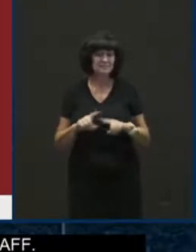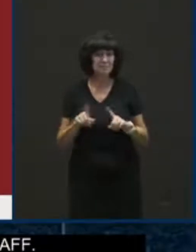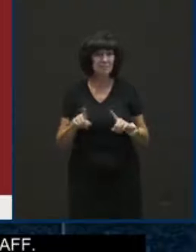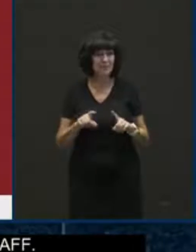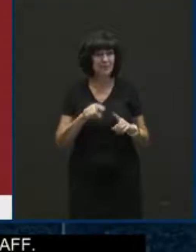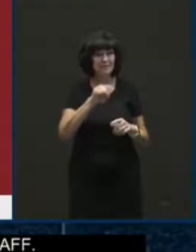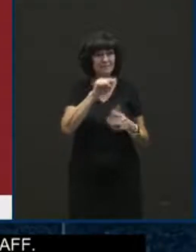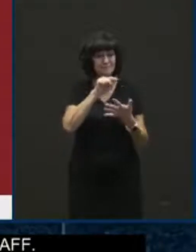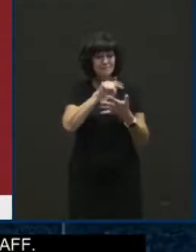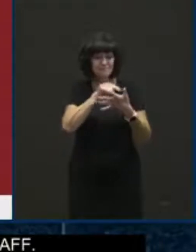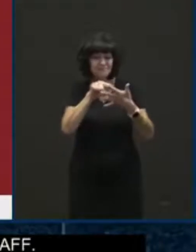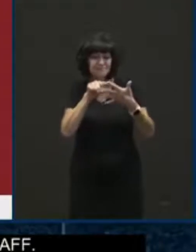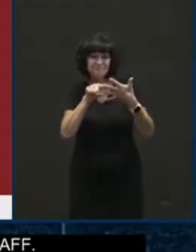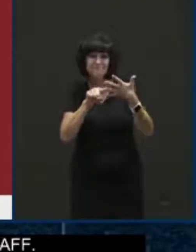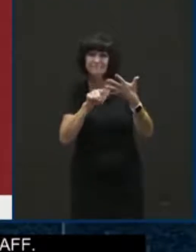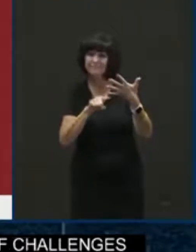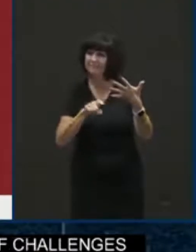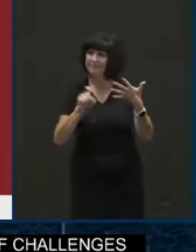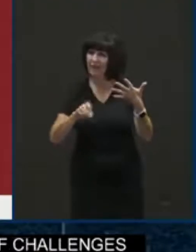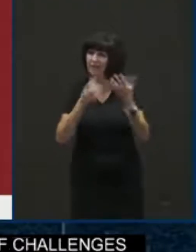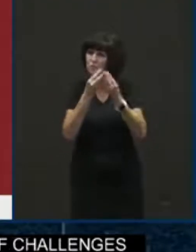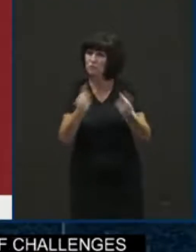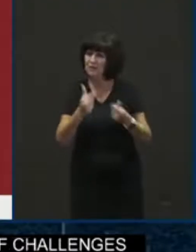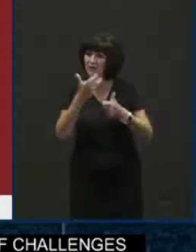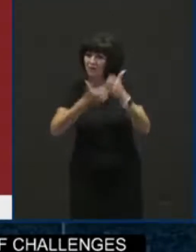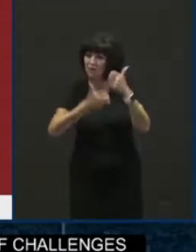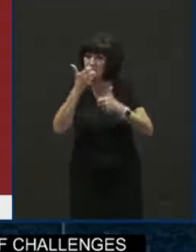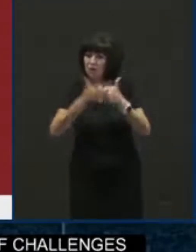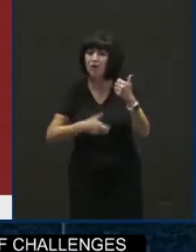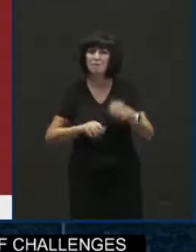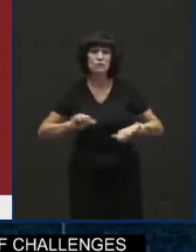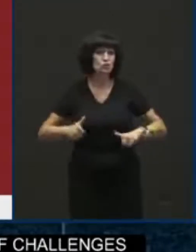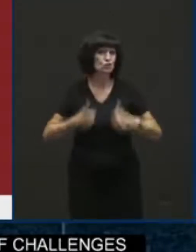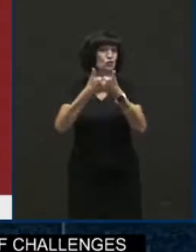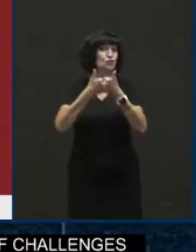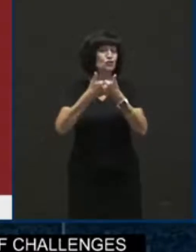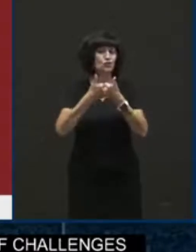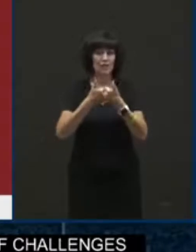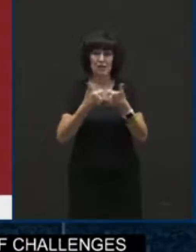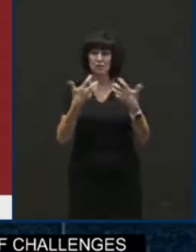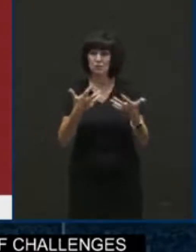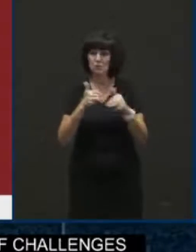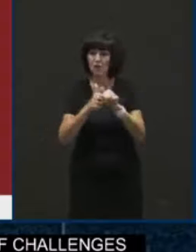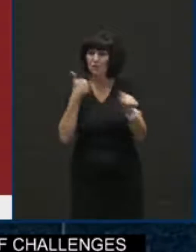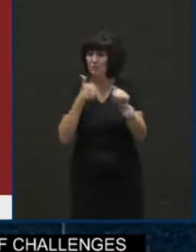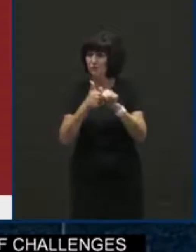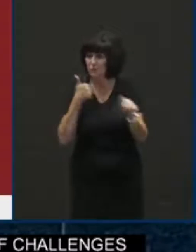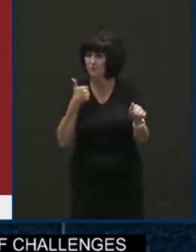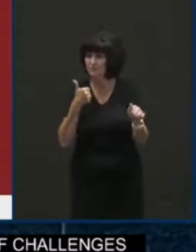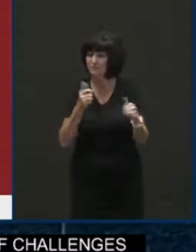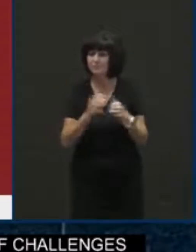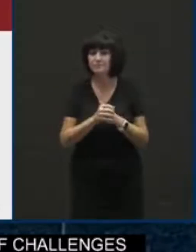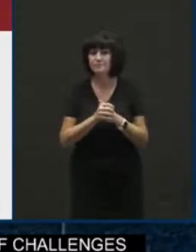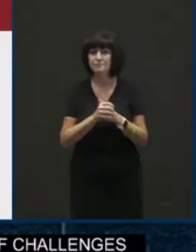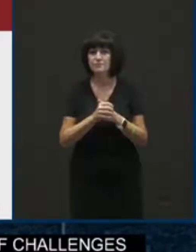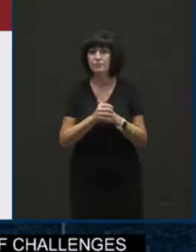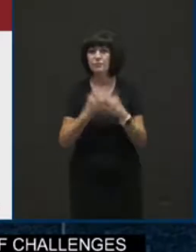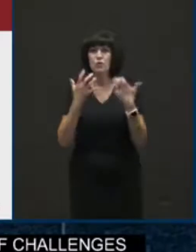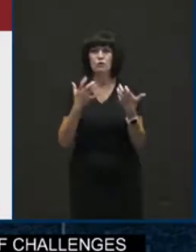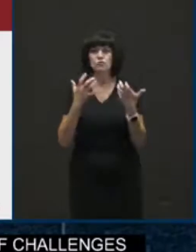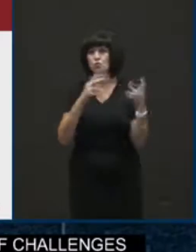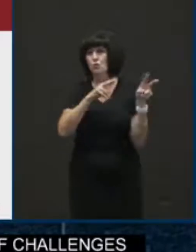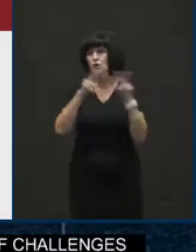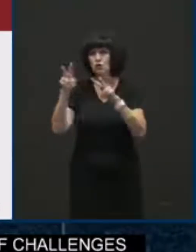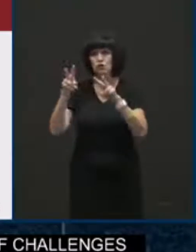everybody's really leaning in to try to do that. So why don't we take a look at the presentation for this